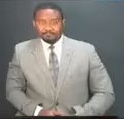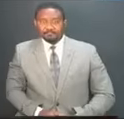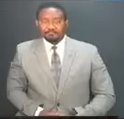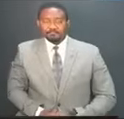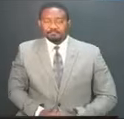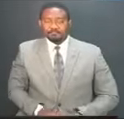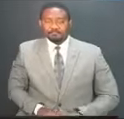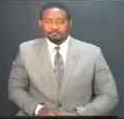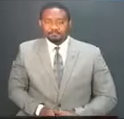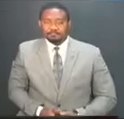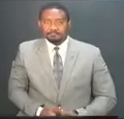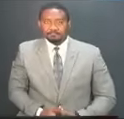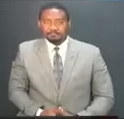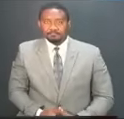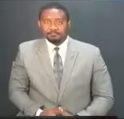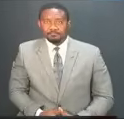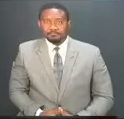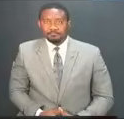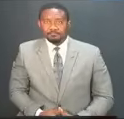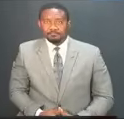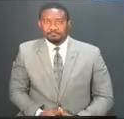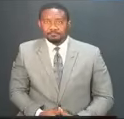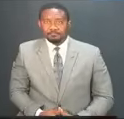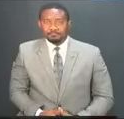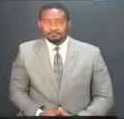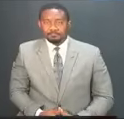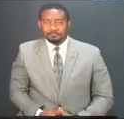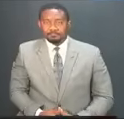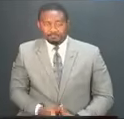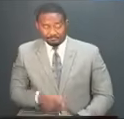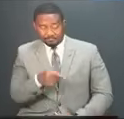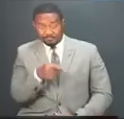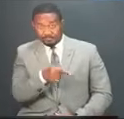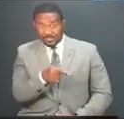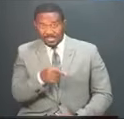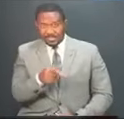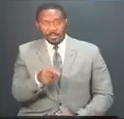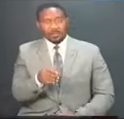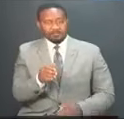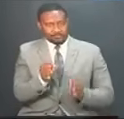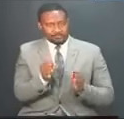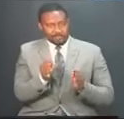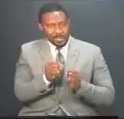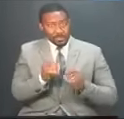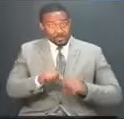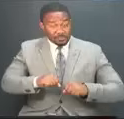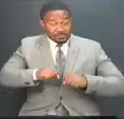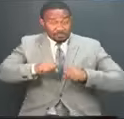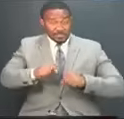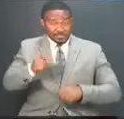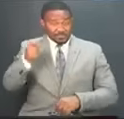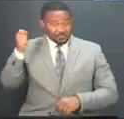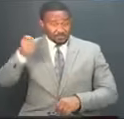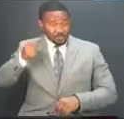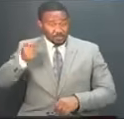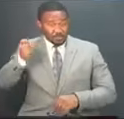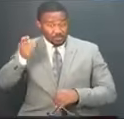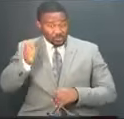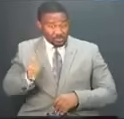when the Minority Chief Whip made the statement,